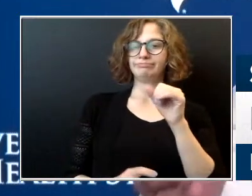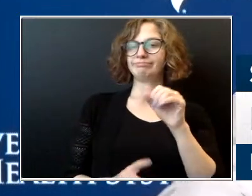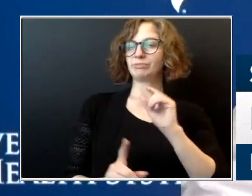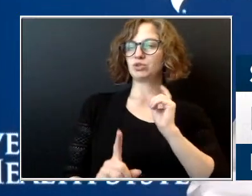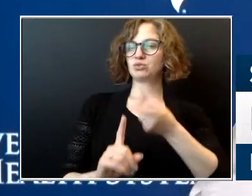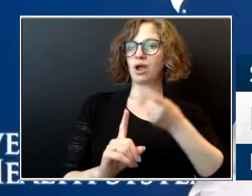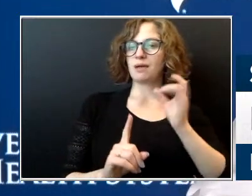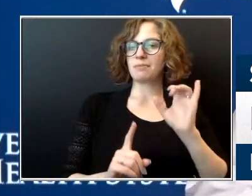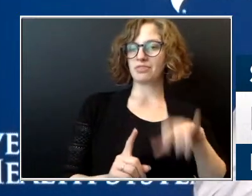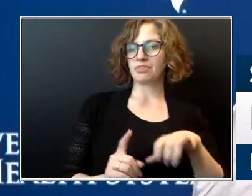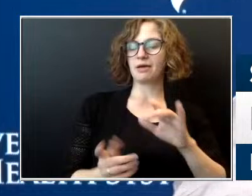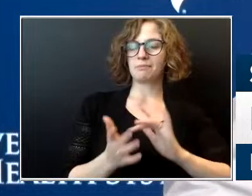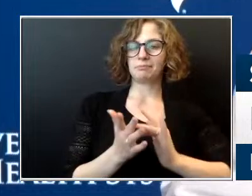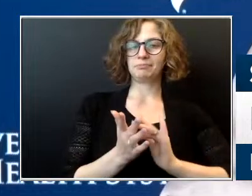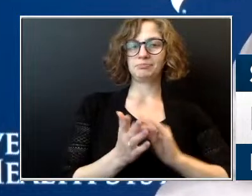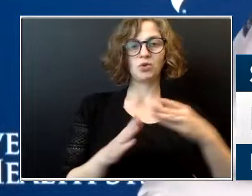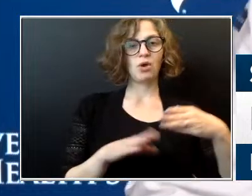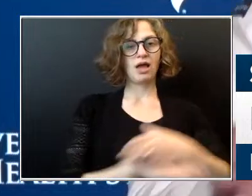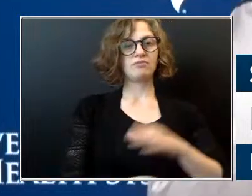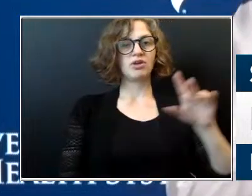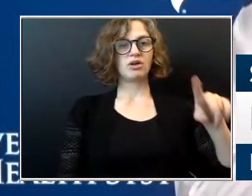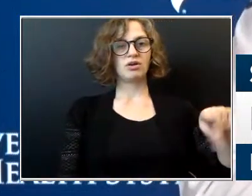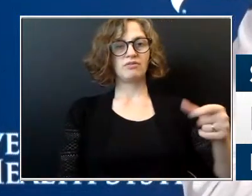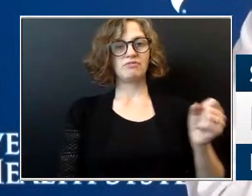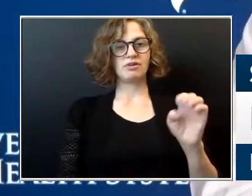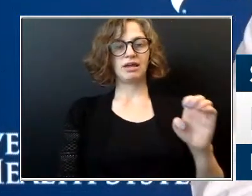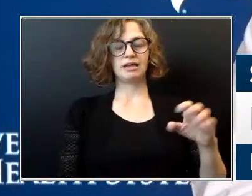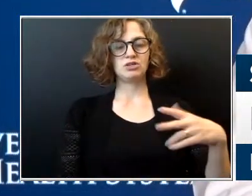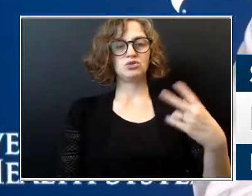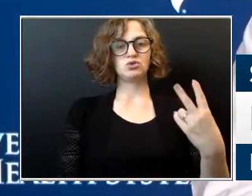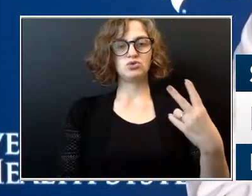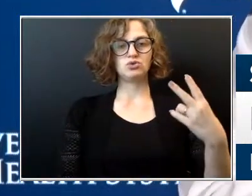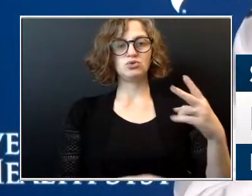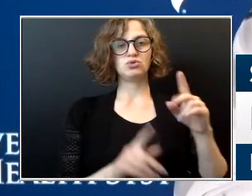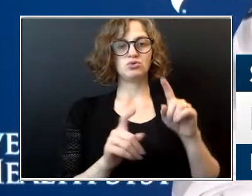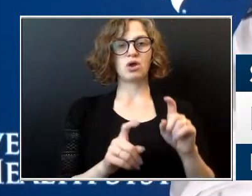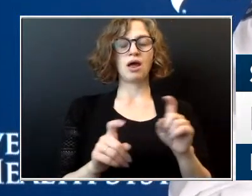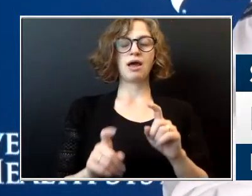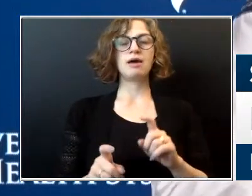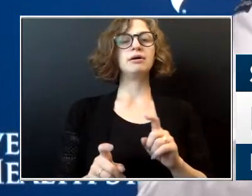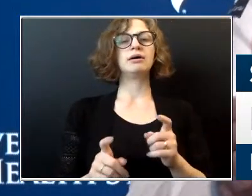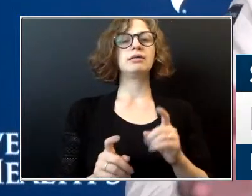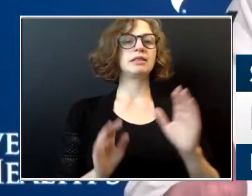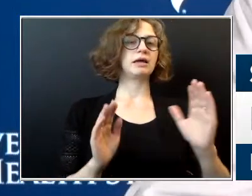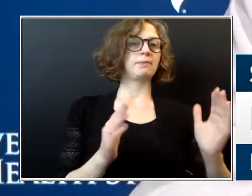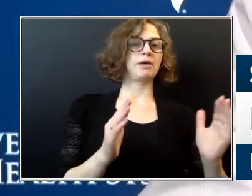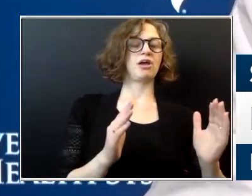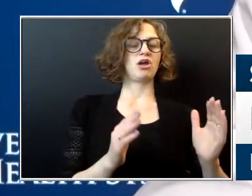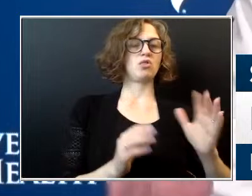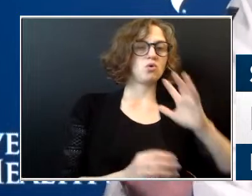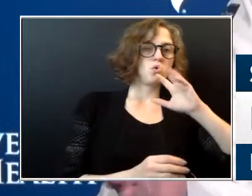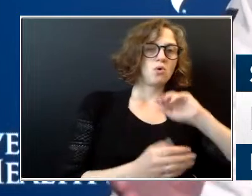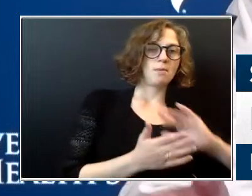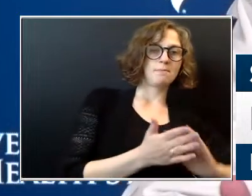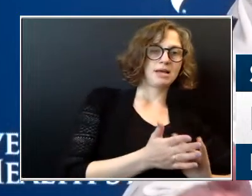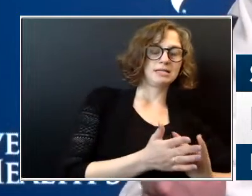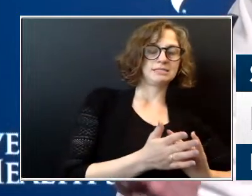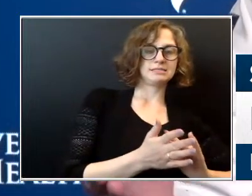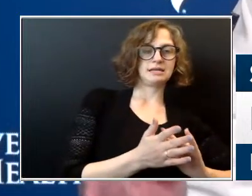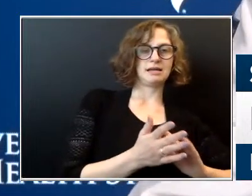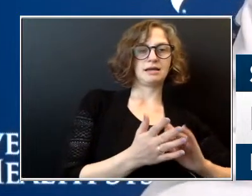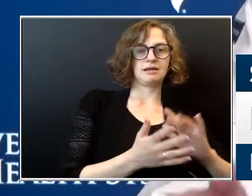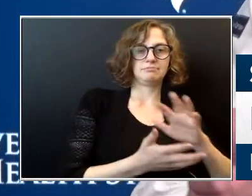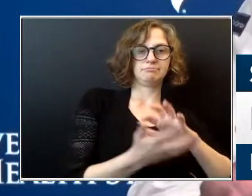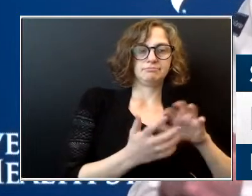3 trial, which is the OCEAN trial, as you mentioned here, that compare the melphalan with the dexamethasone versus a standard of care, which treatments